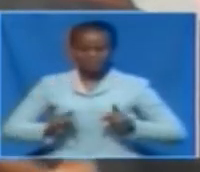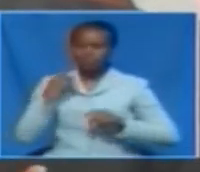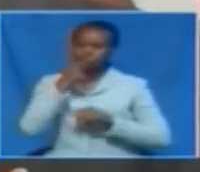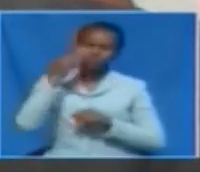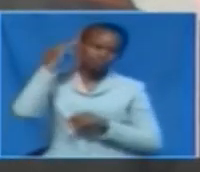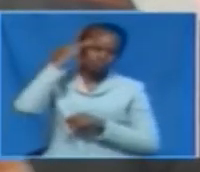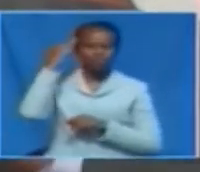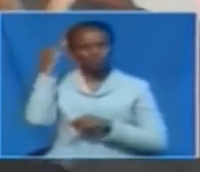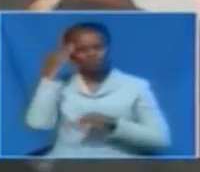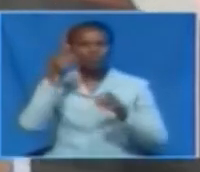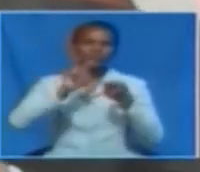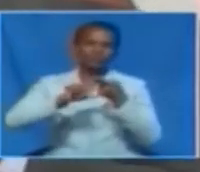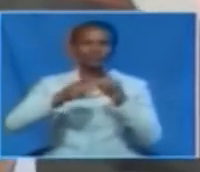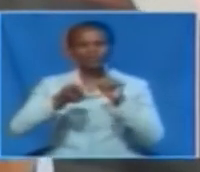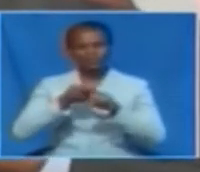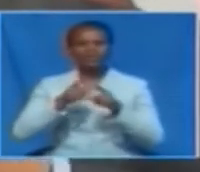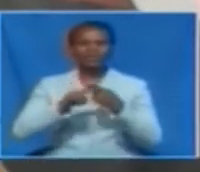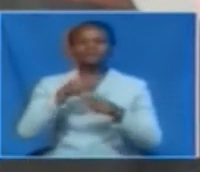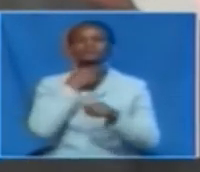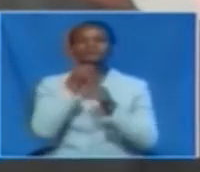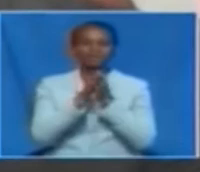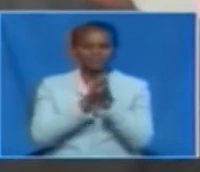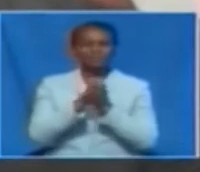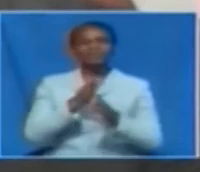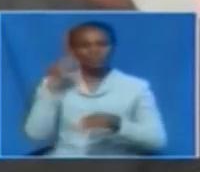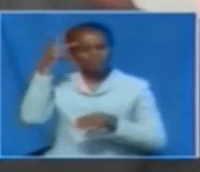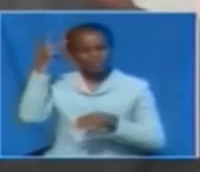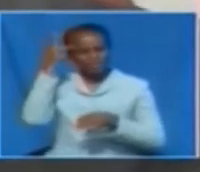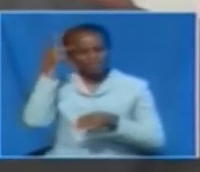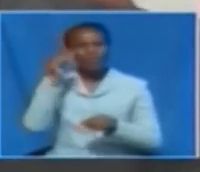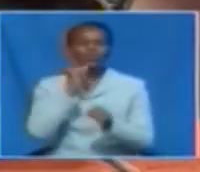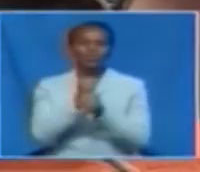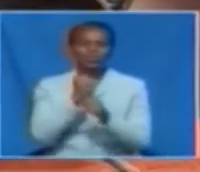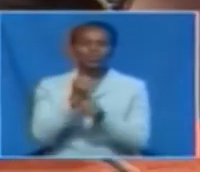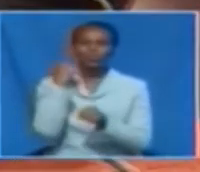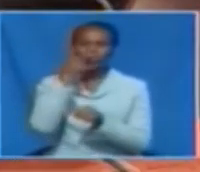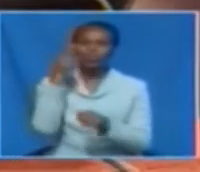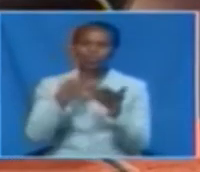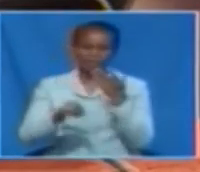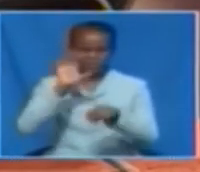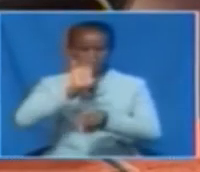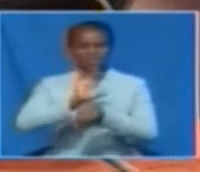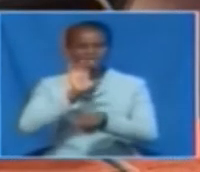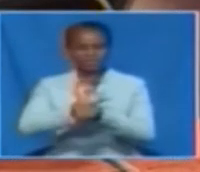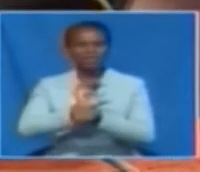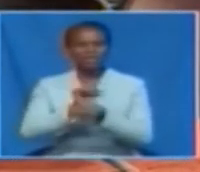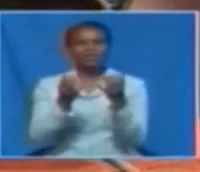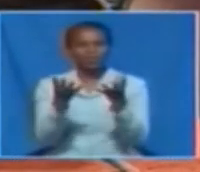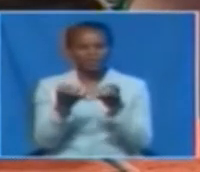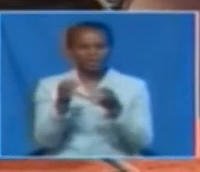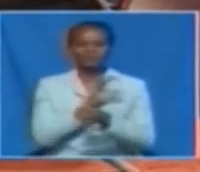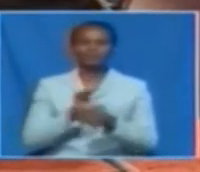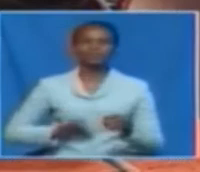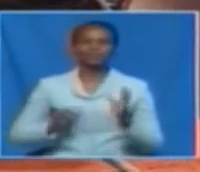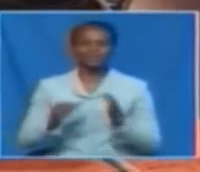with friends who were particularly interested in my political career, who, from the church point of view, wanted that